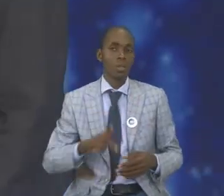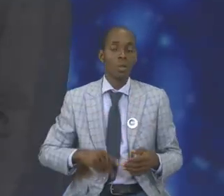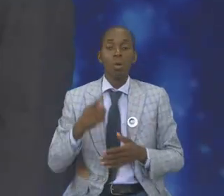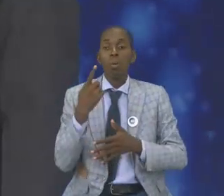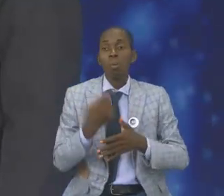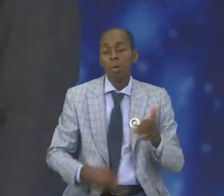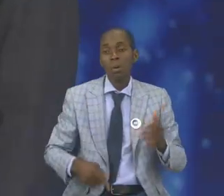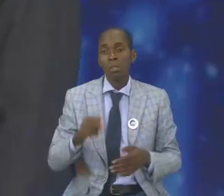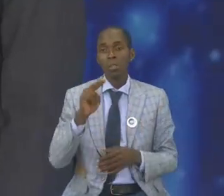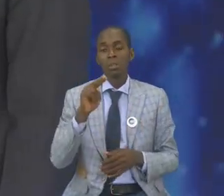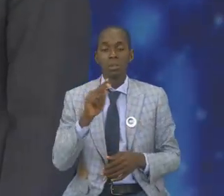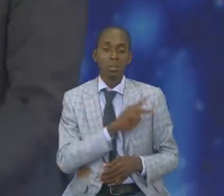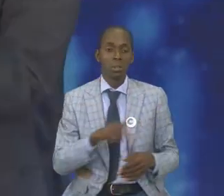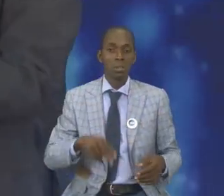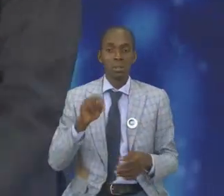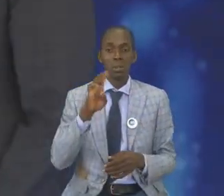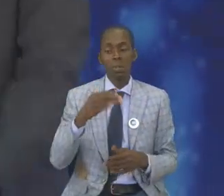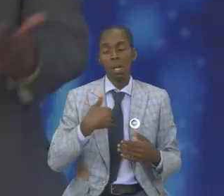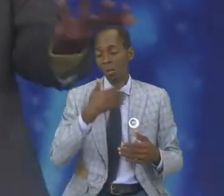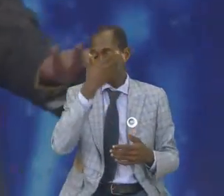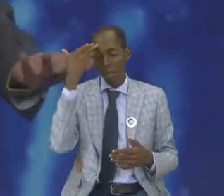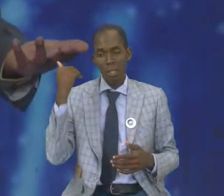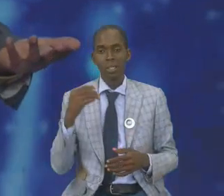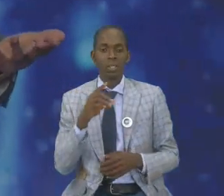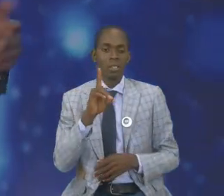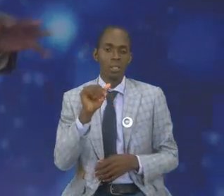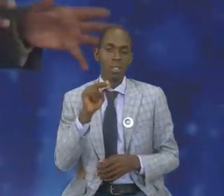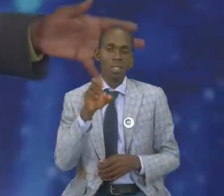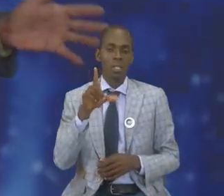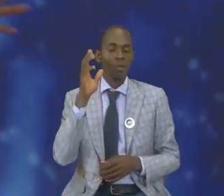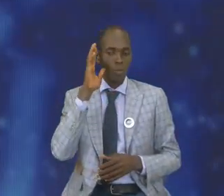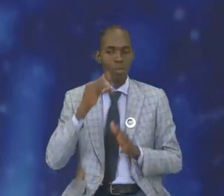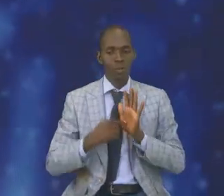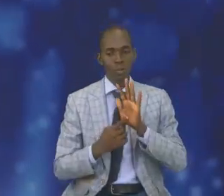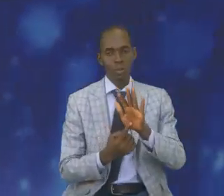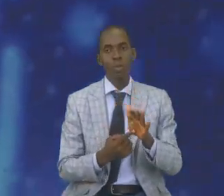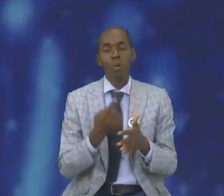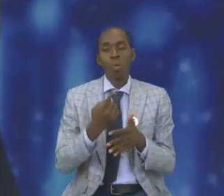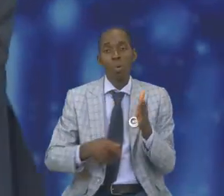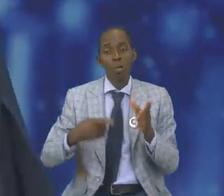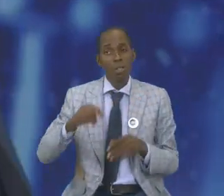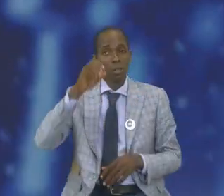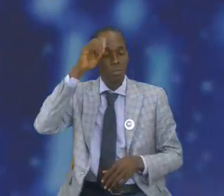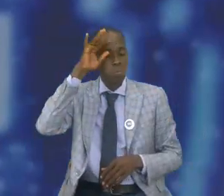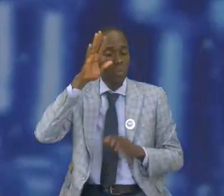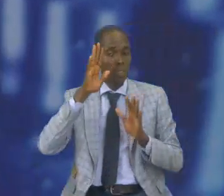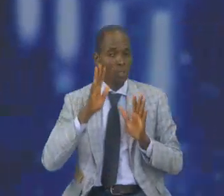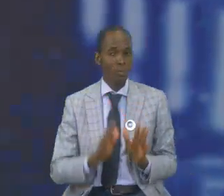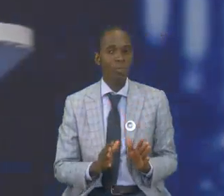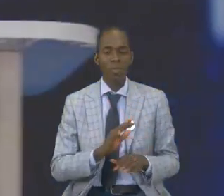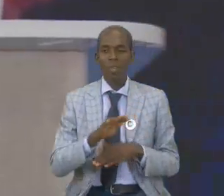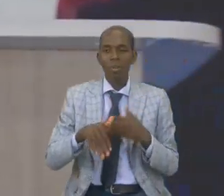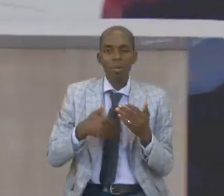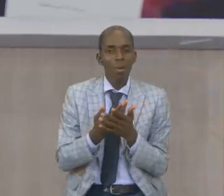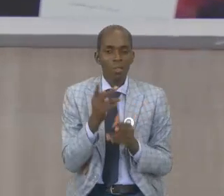forgotten, Daniel will bring it out in chapter 2. And watch the magicians and the astrologers and all the people